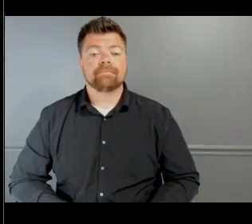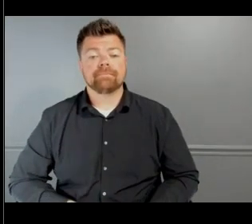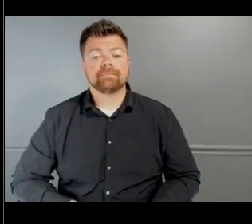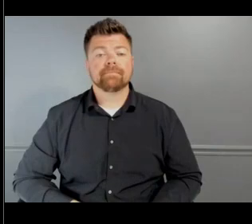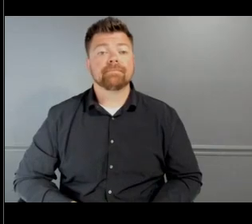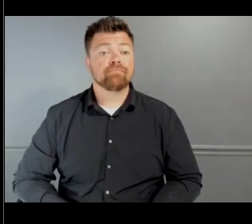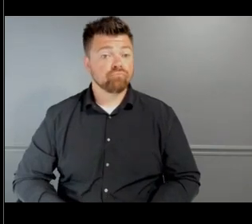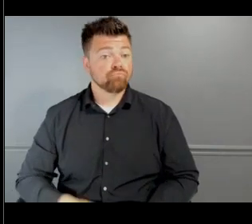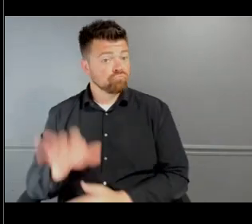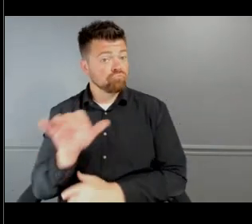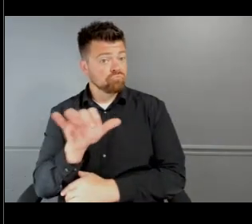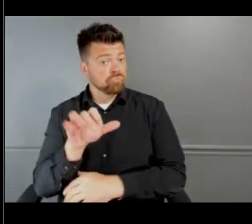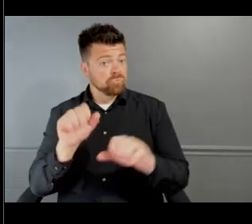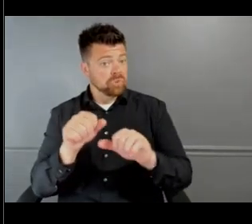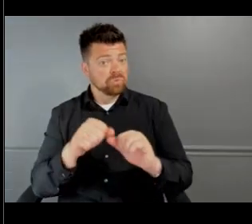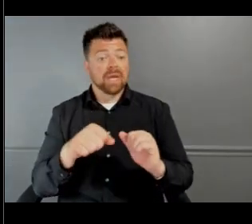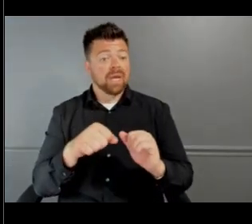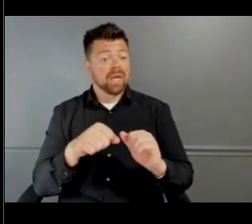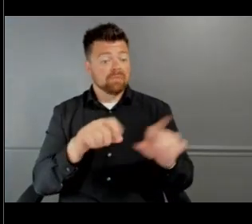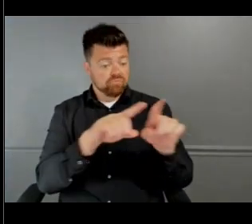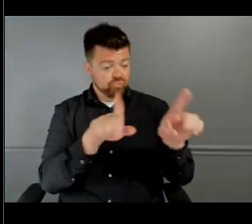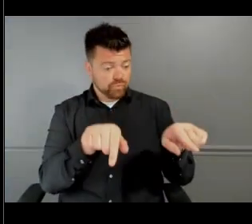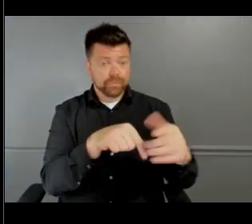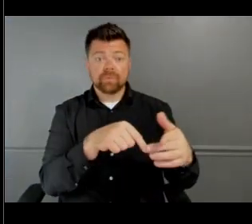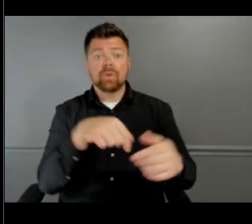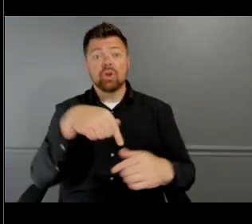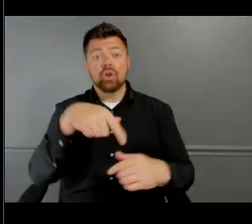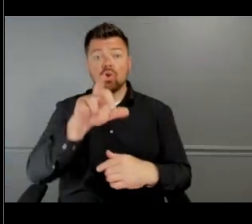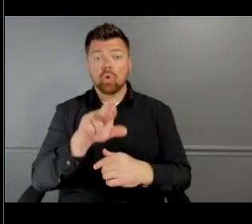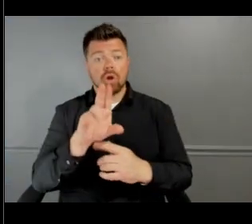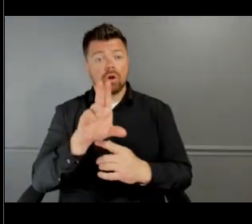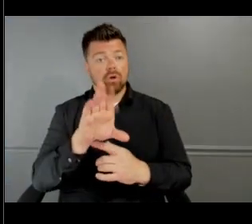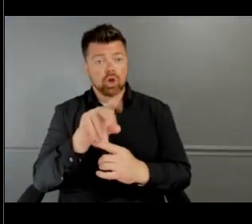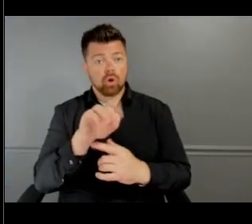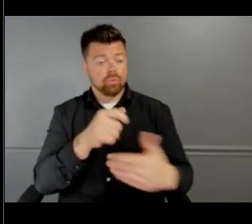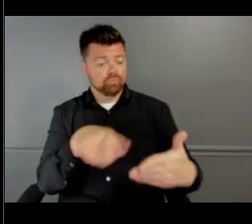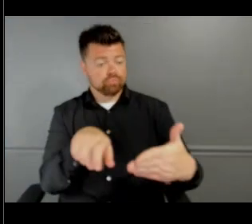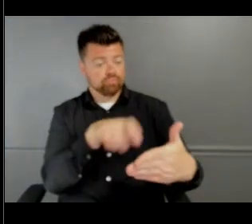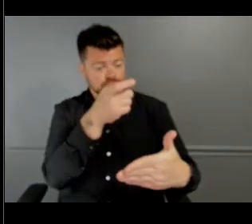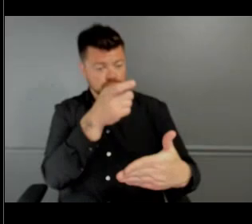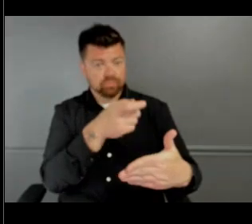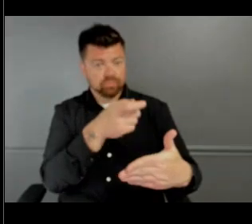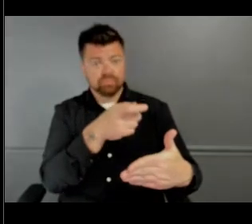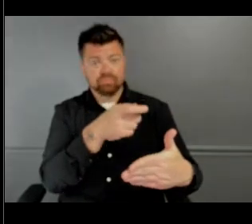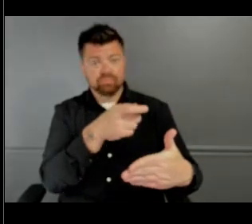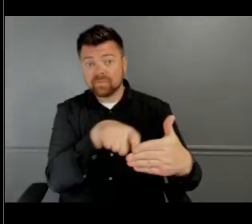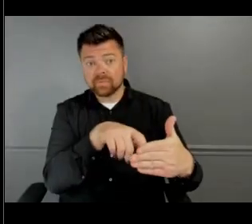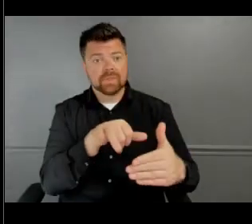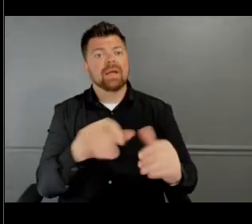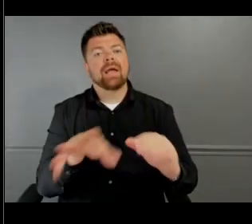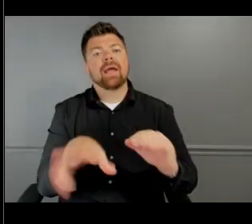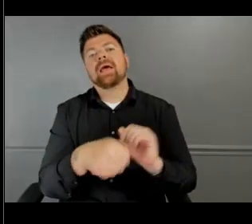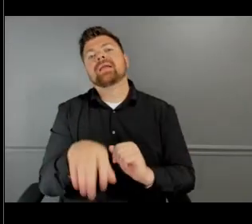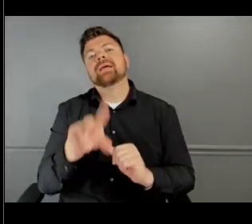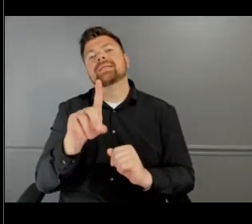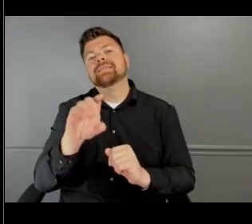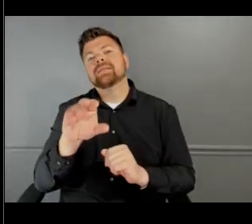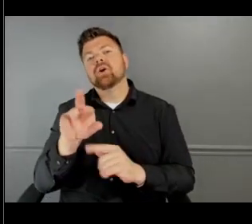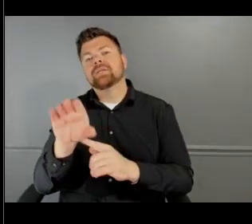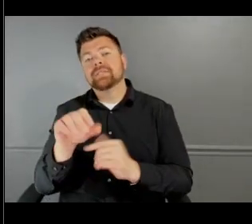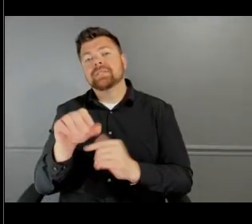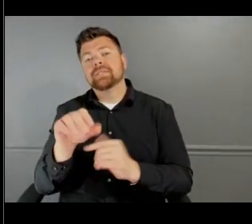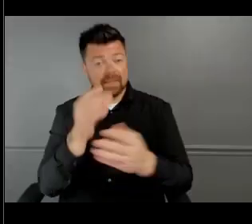You can also scan this QR code to add the DCRC's contact info to